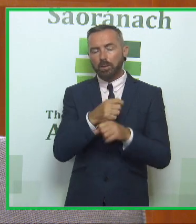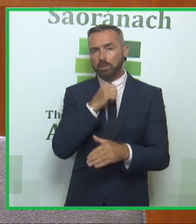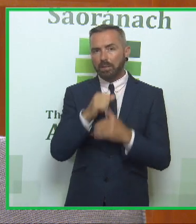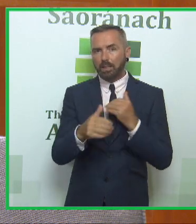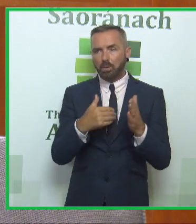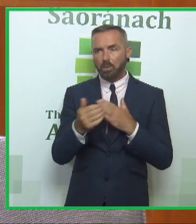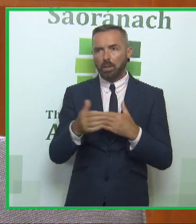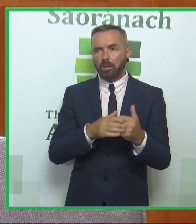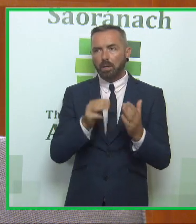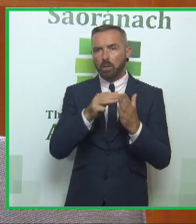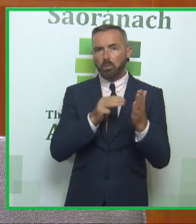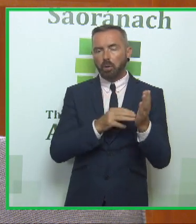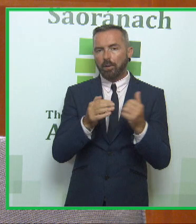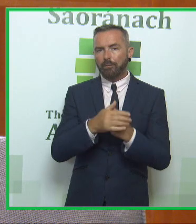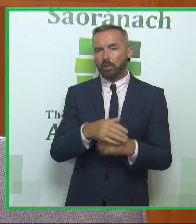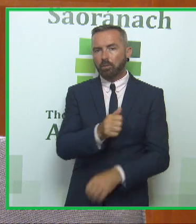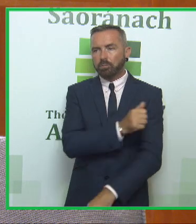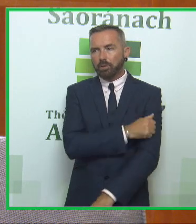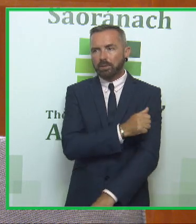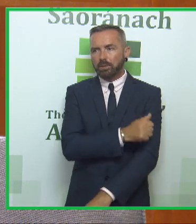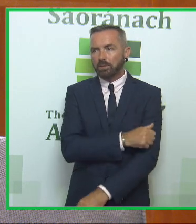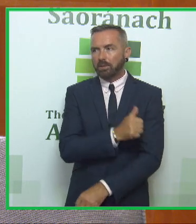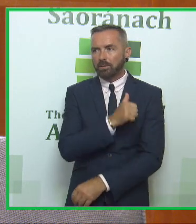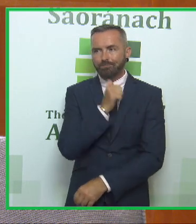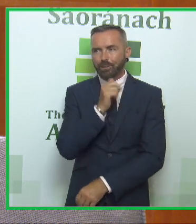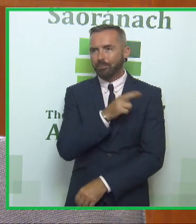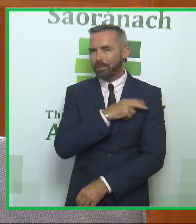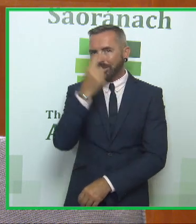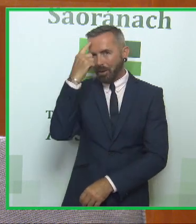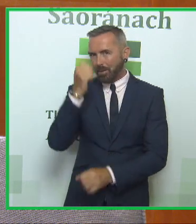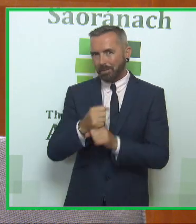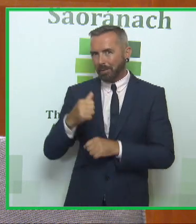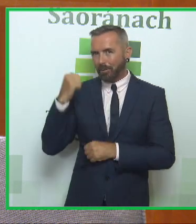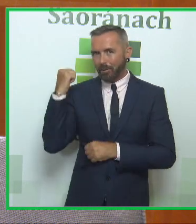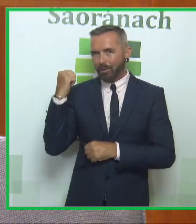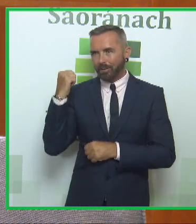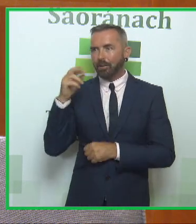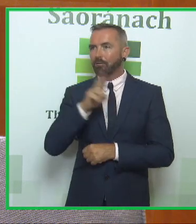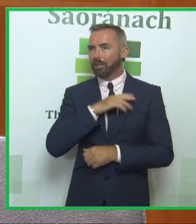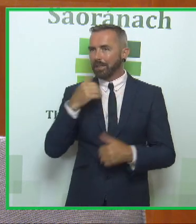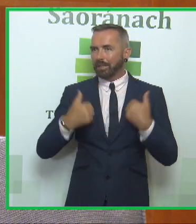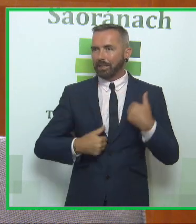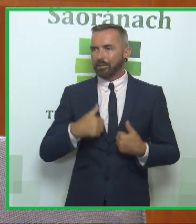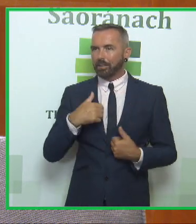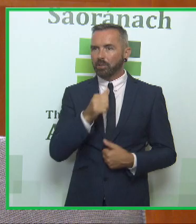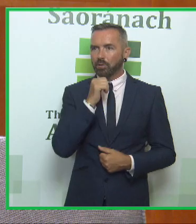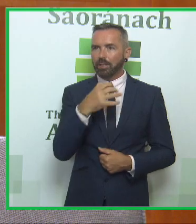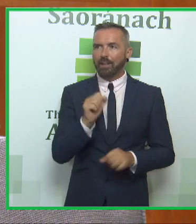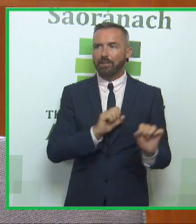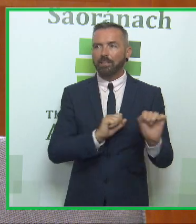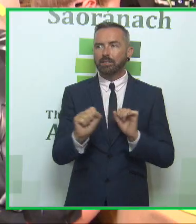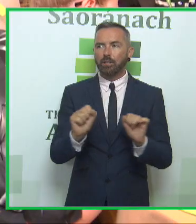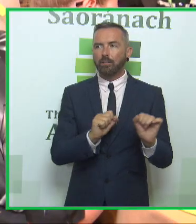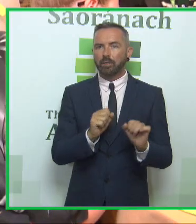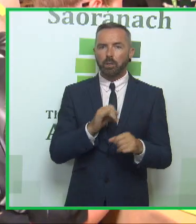programmes for prisons. We hadn't kind of thought about that before, and that was quite interesting today, that there isn't a service